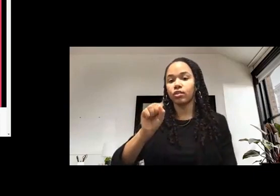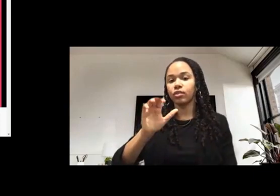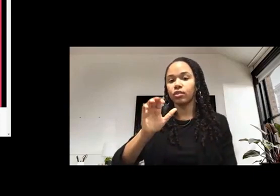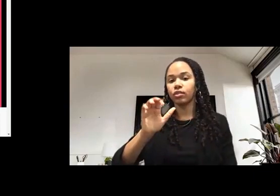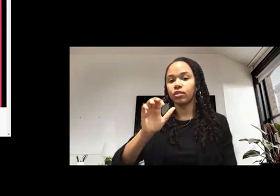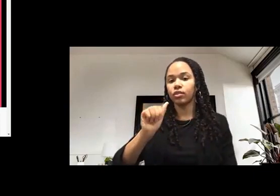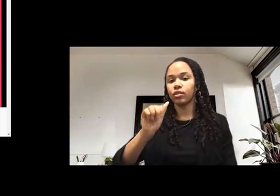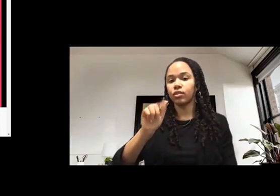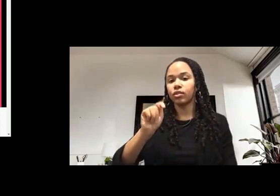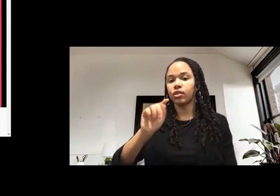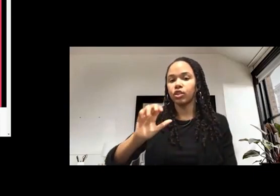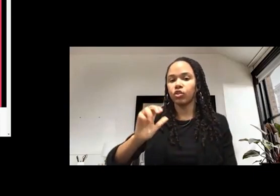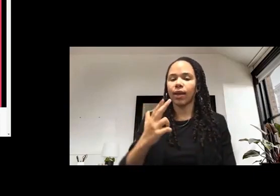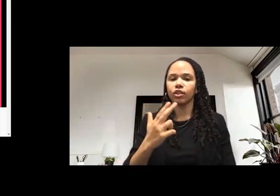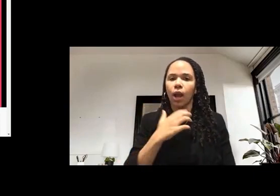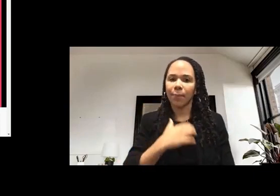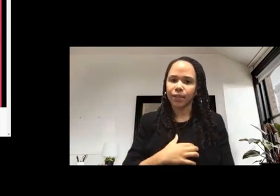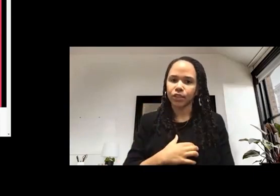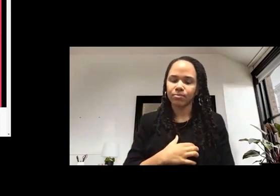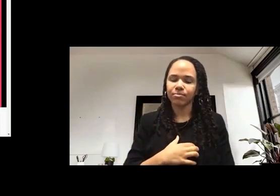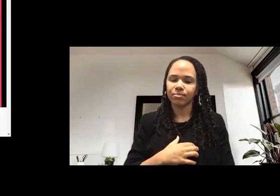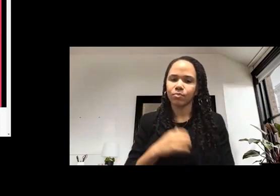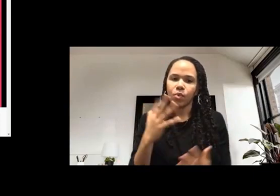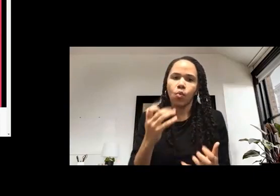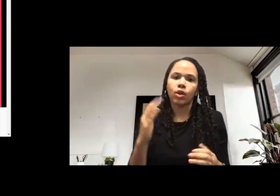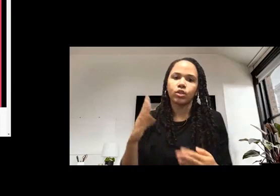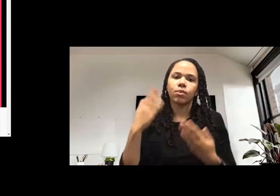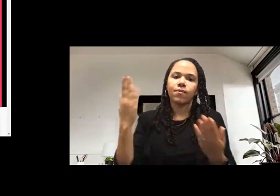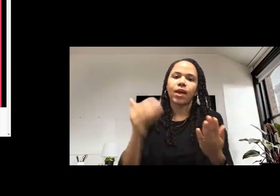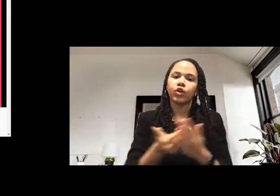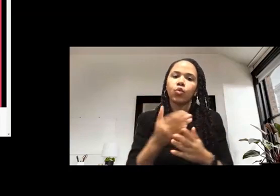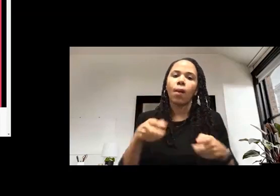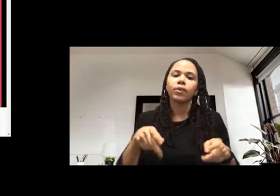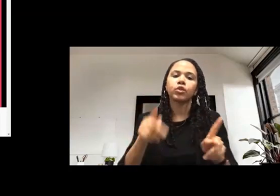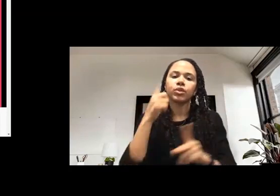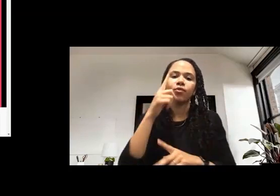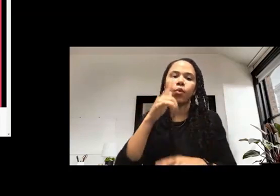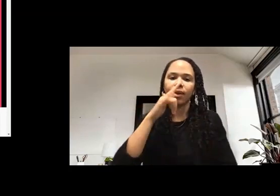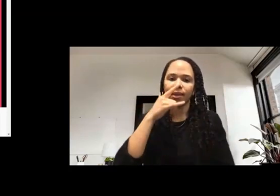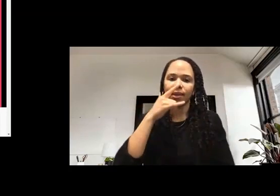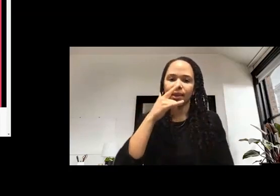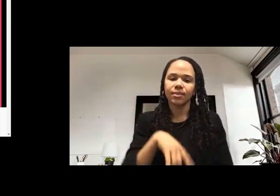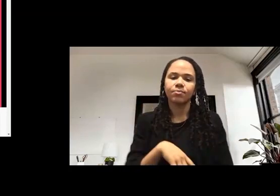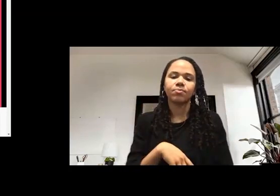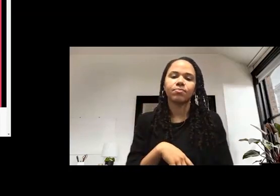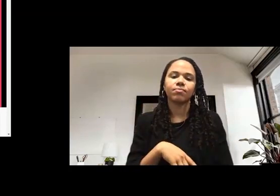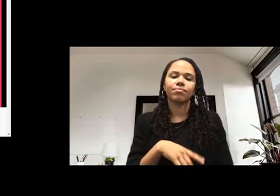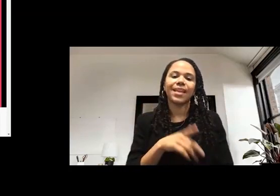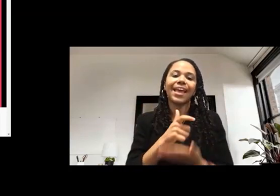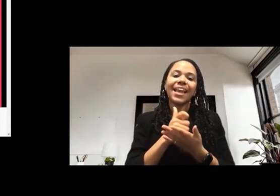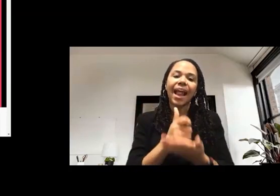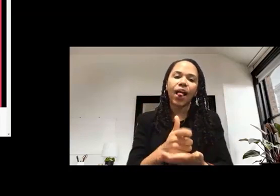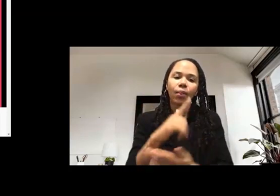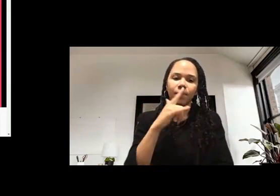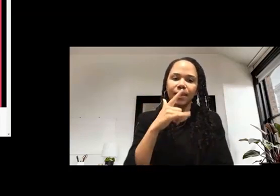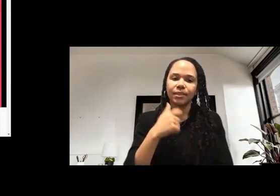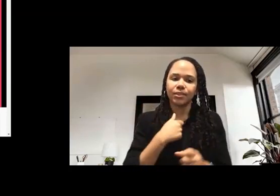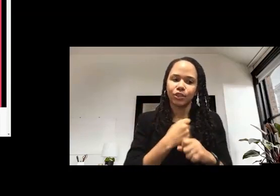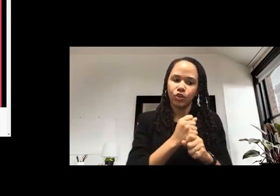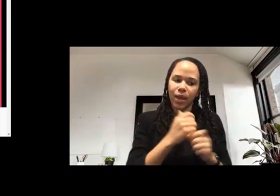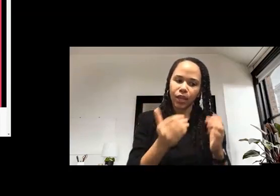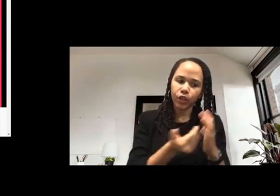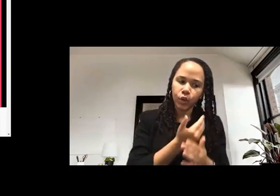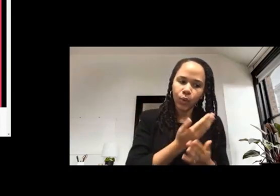really care about providing new opportunities for kids. We want to help kids be able to create new things and to learn new